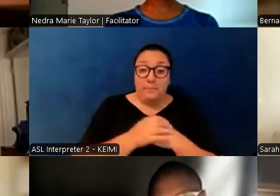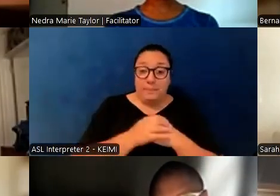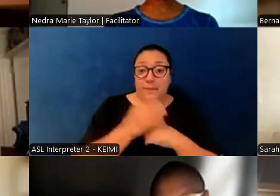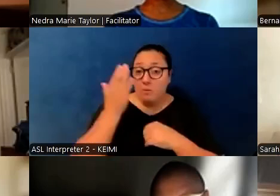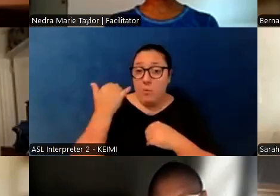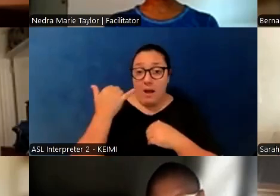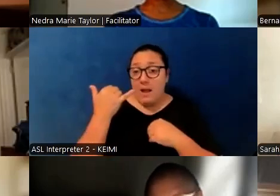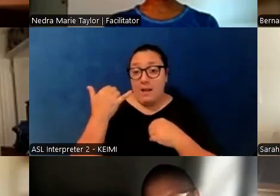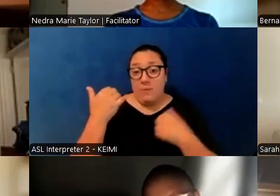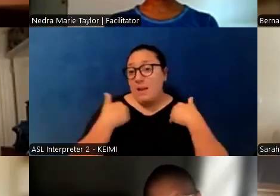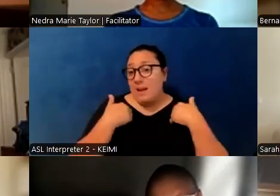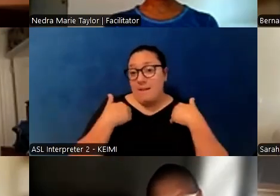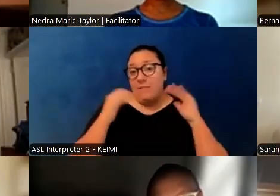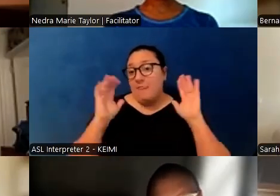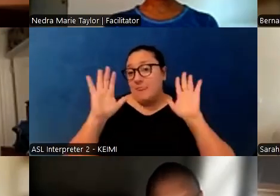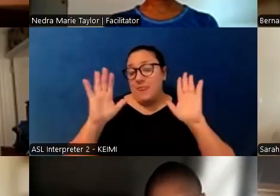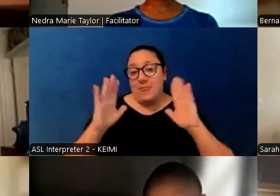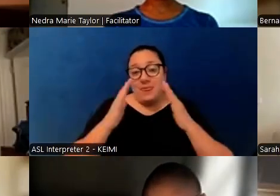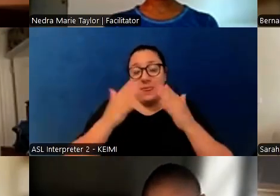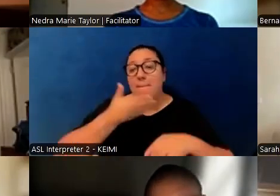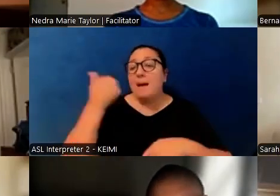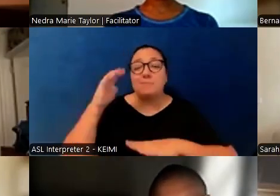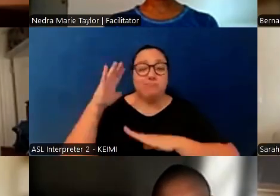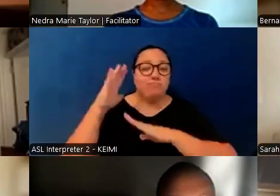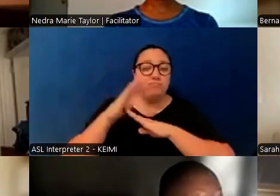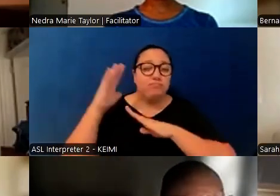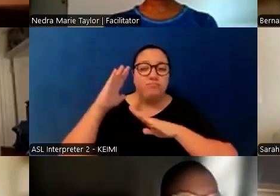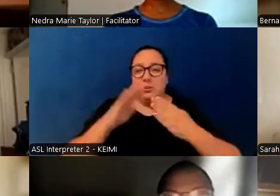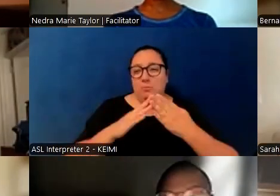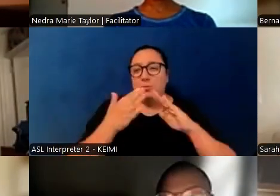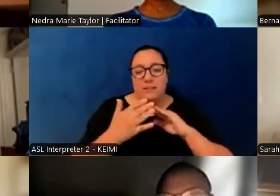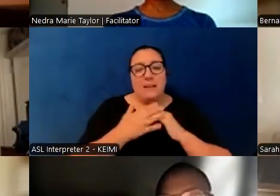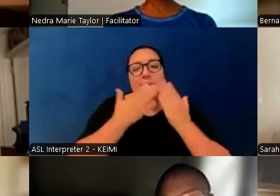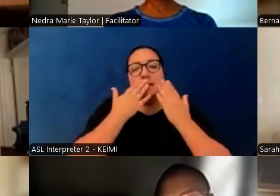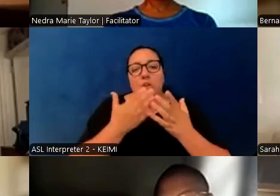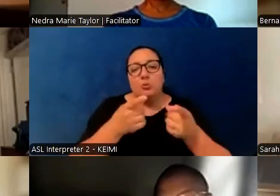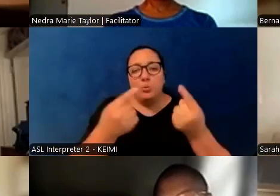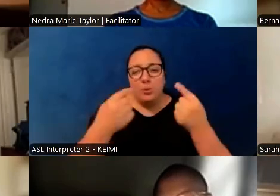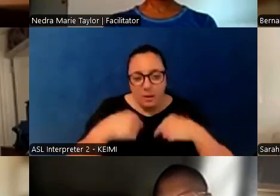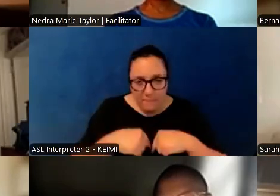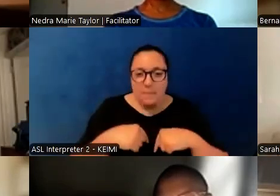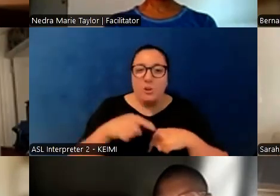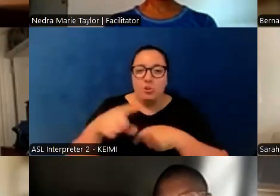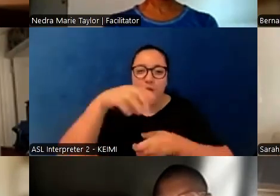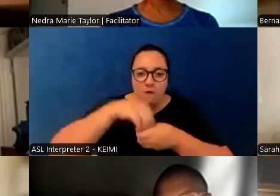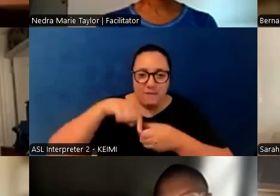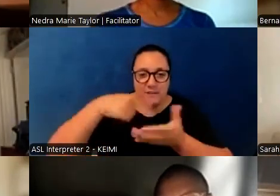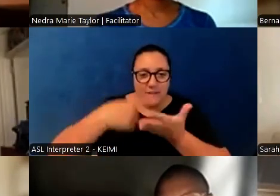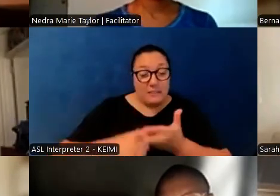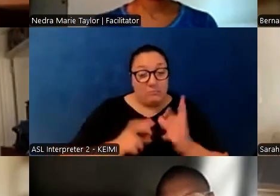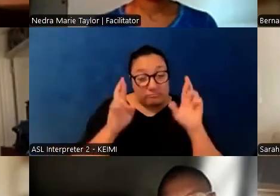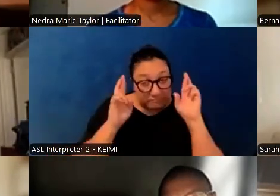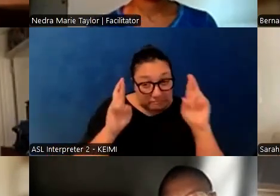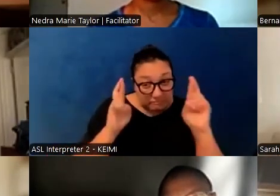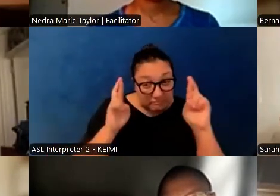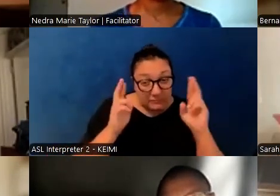best community. I love my community. Thank you for being here and contributing to the conversation. Fingers crossed, we have a good